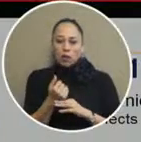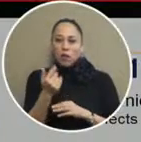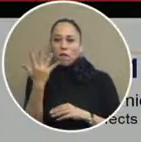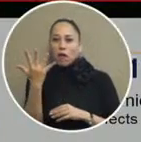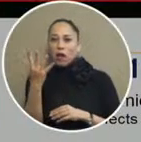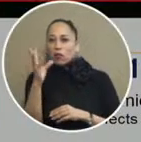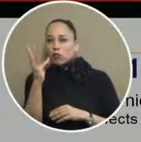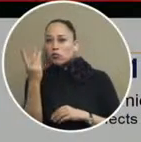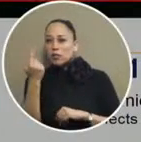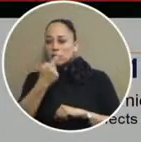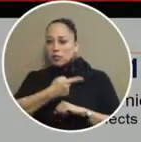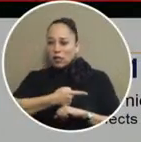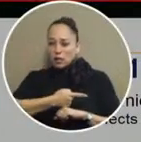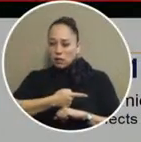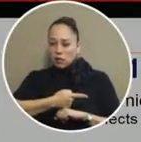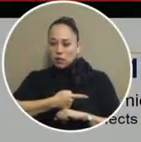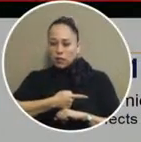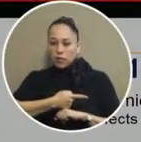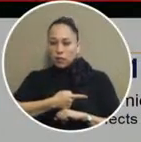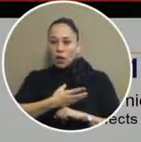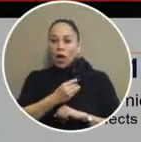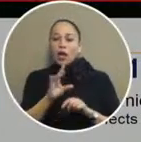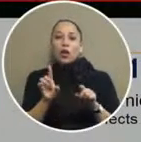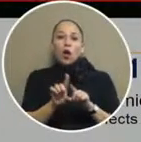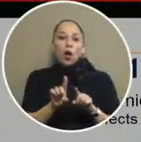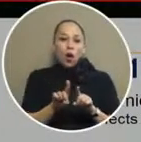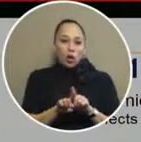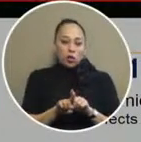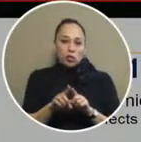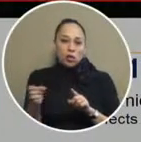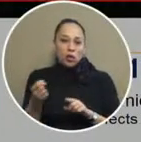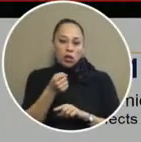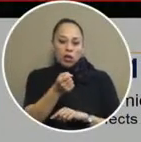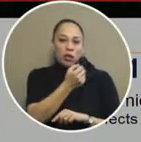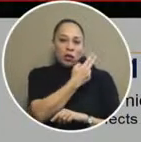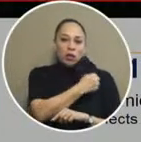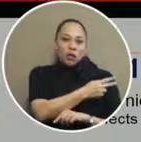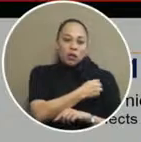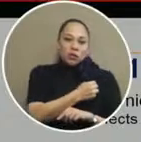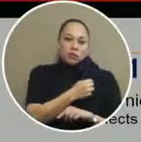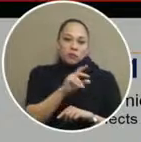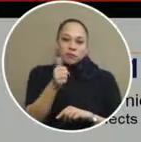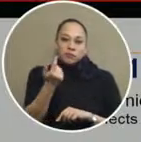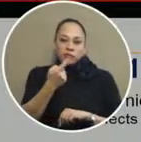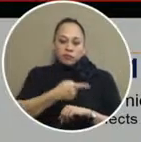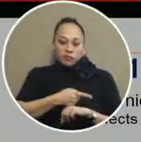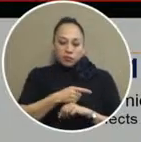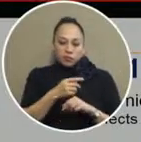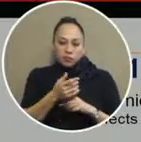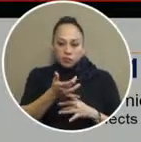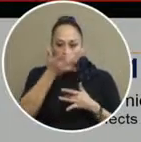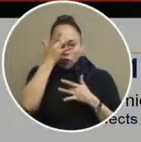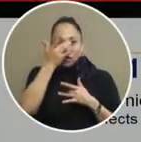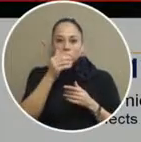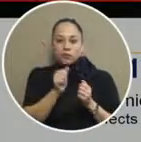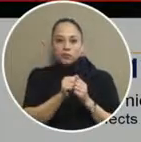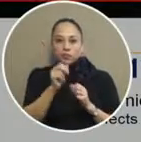to 6 days, and also getting admitted to the hospital within 10 days of being infected with the virus.